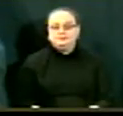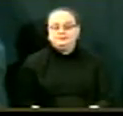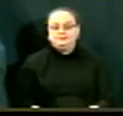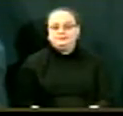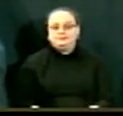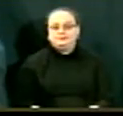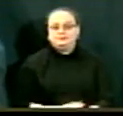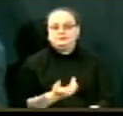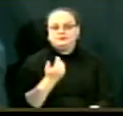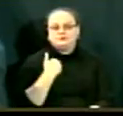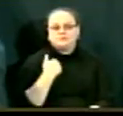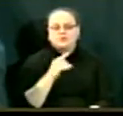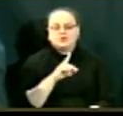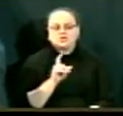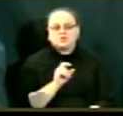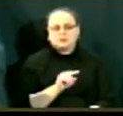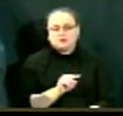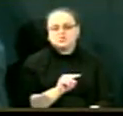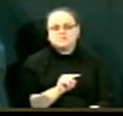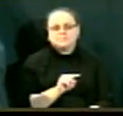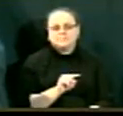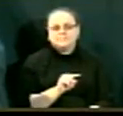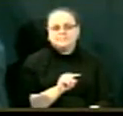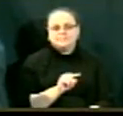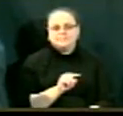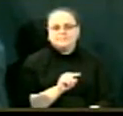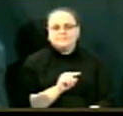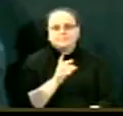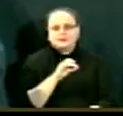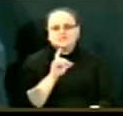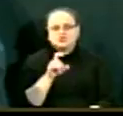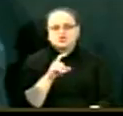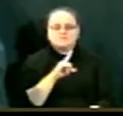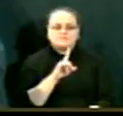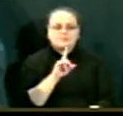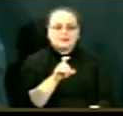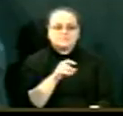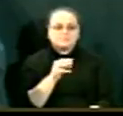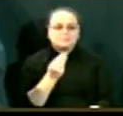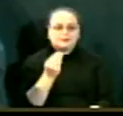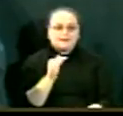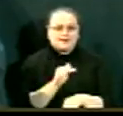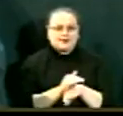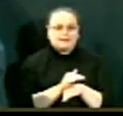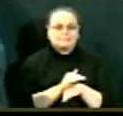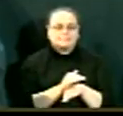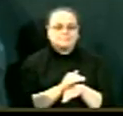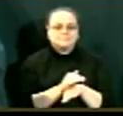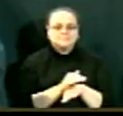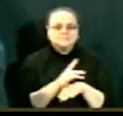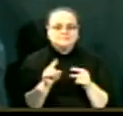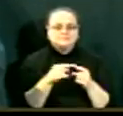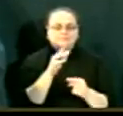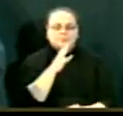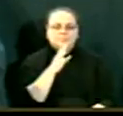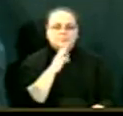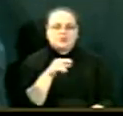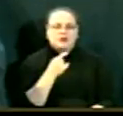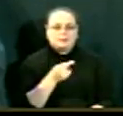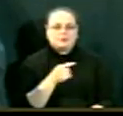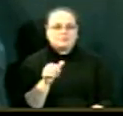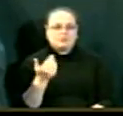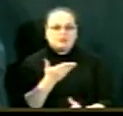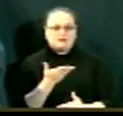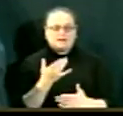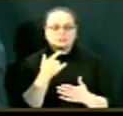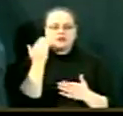I just have a question, and I guess I should have asked this Monday night, but we were talking about other things.